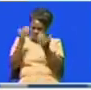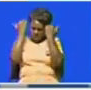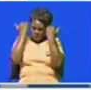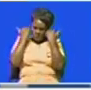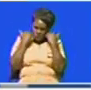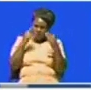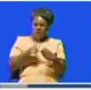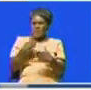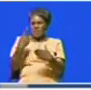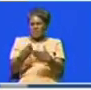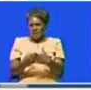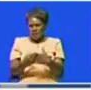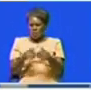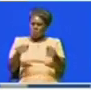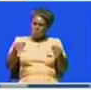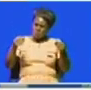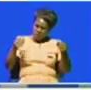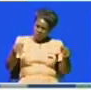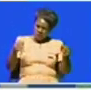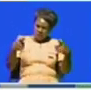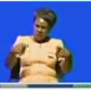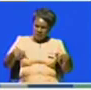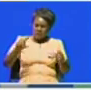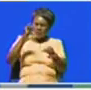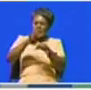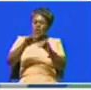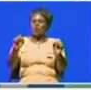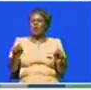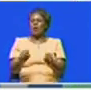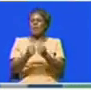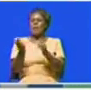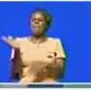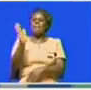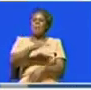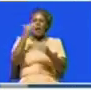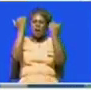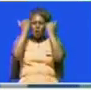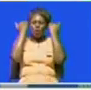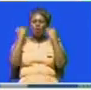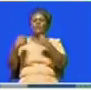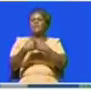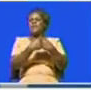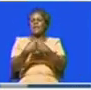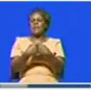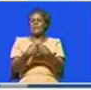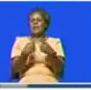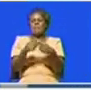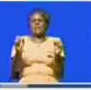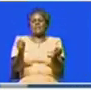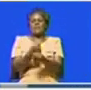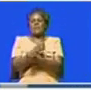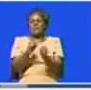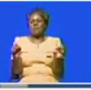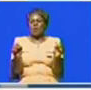courts, then you're going to wait, let the elections take place, and then go back to court and challenge the elections. But you can't